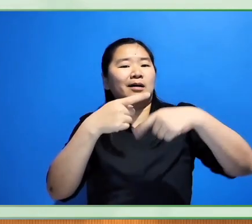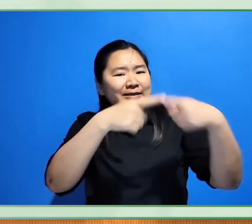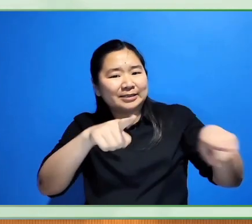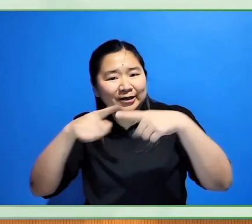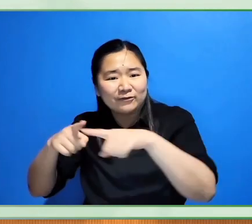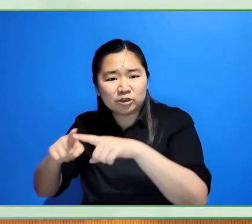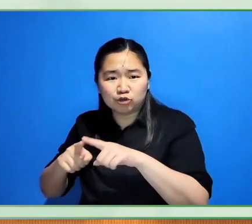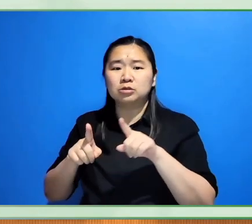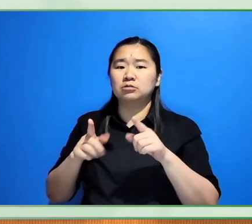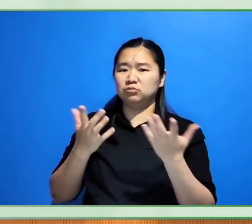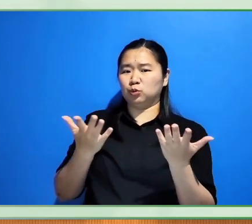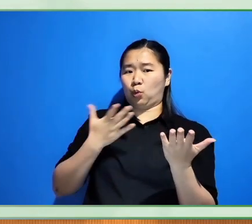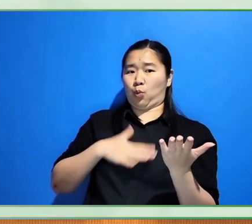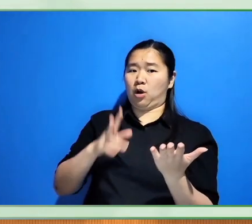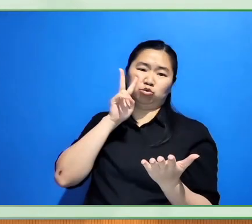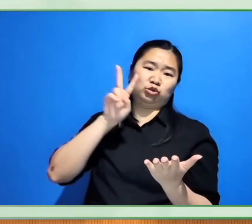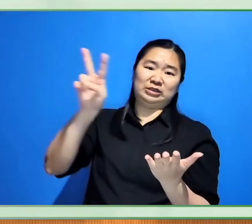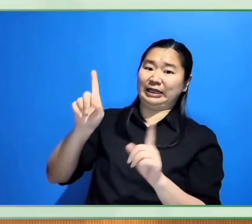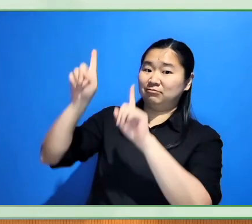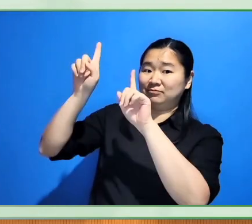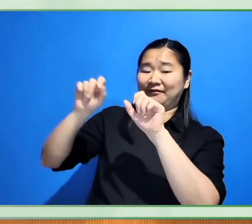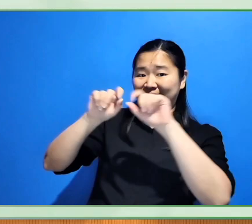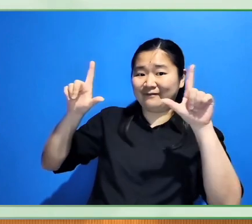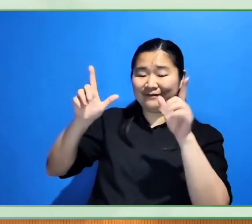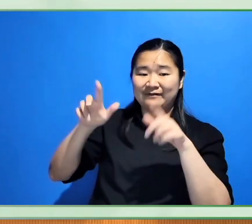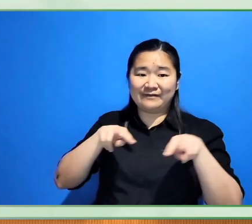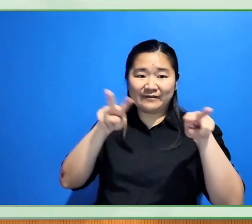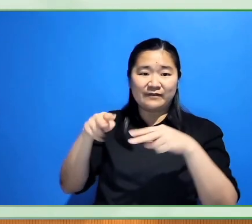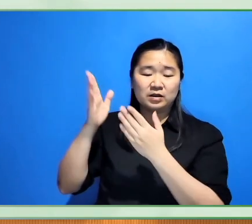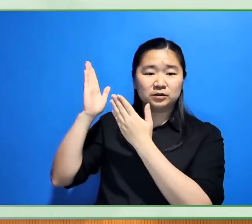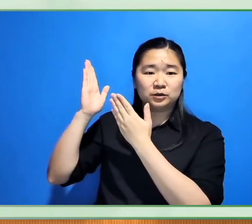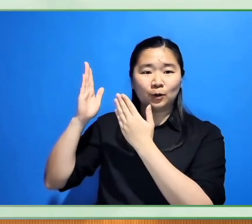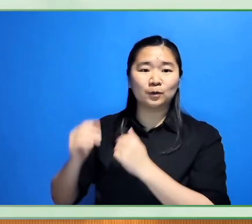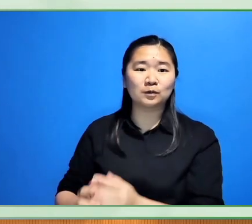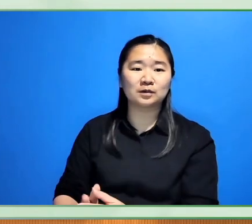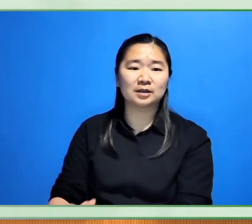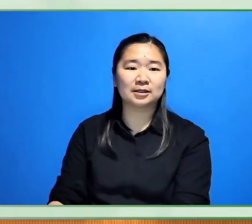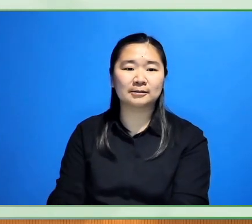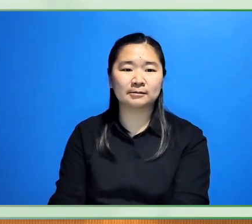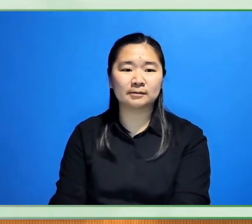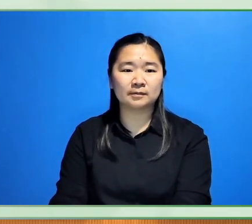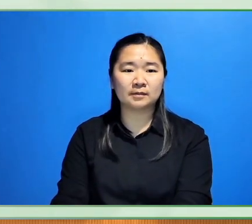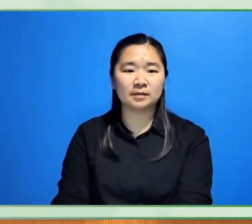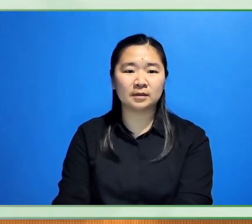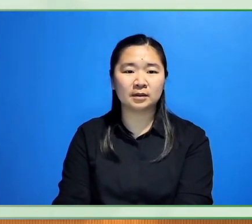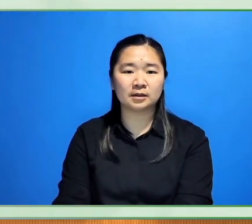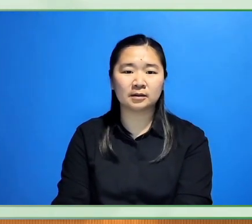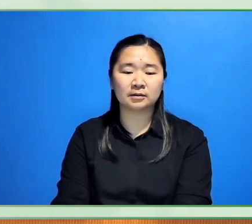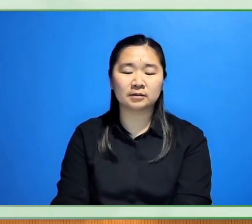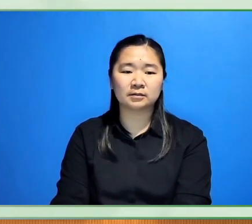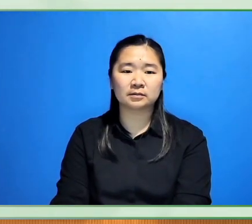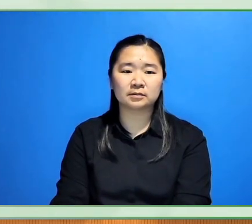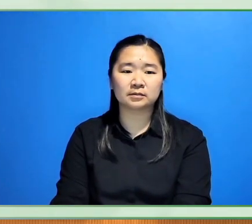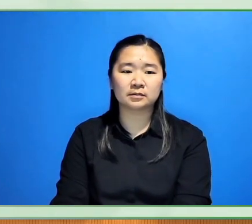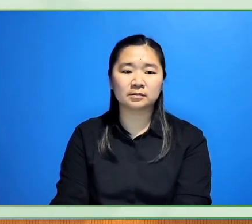So here's the video. So it's going to explain the process quickly. So we start by 3D scanning the patient, even with an iPhone. Then with our device, detect the